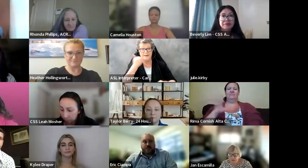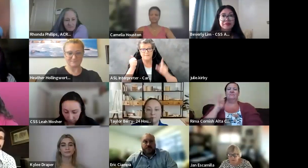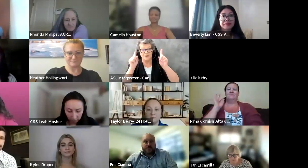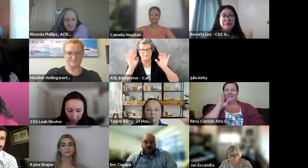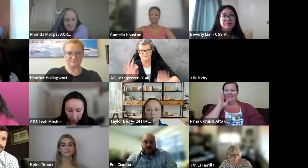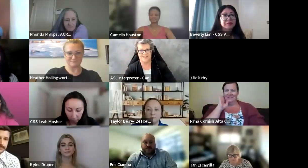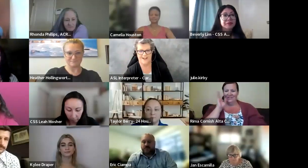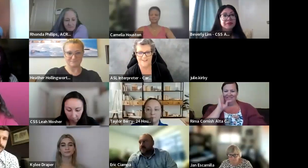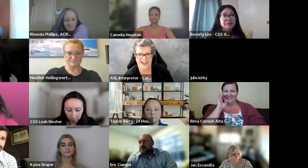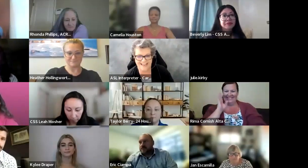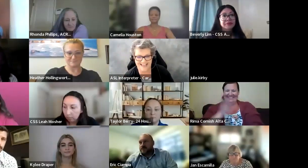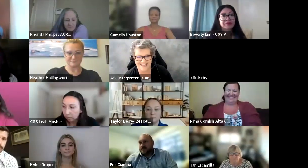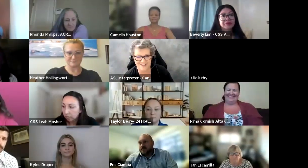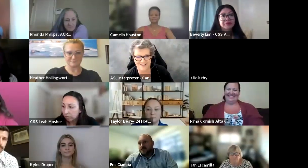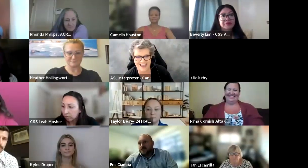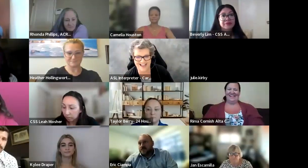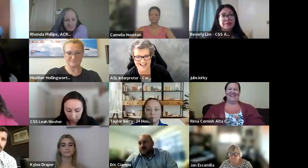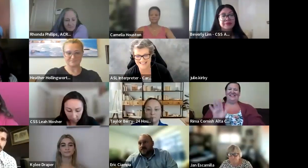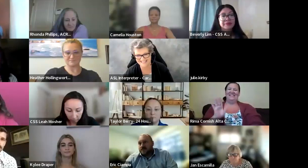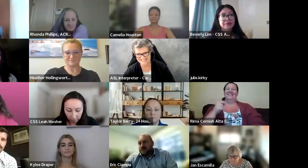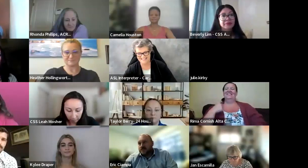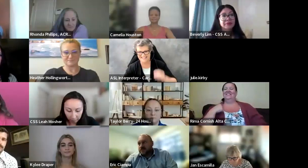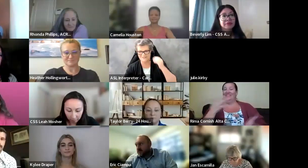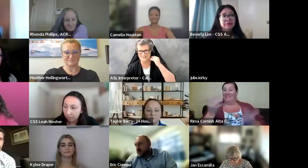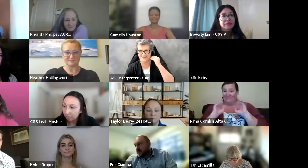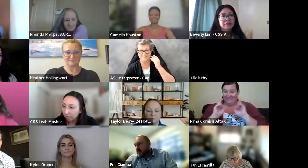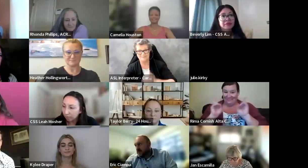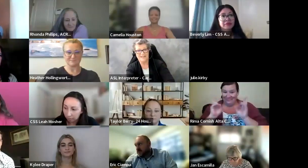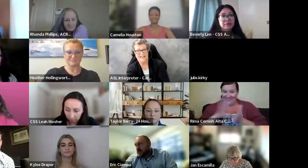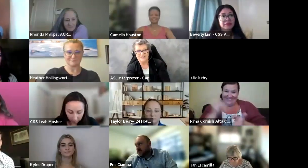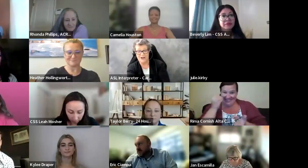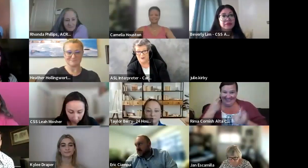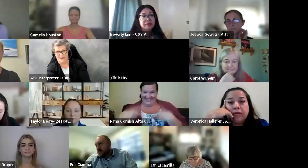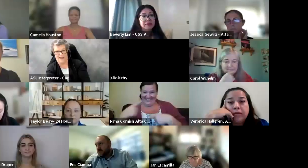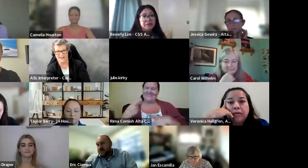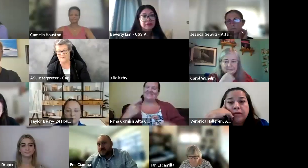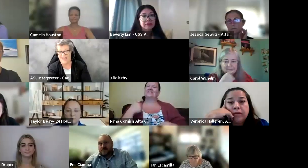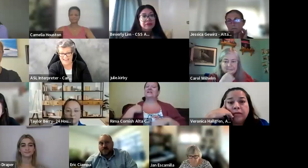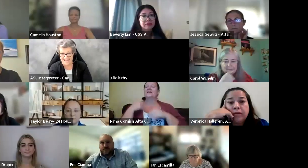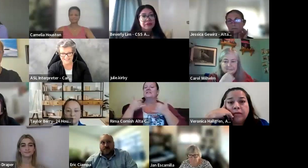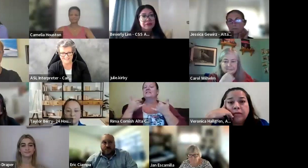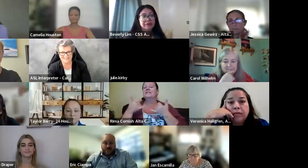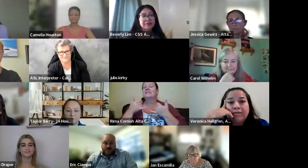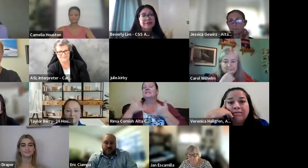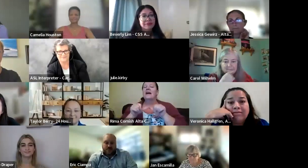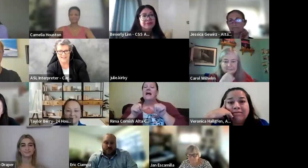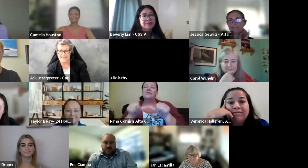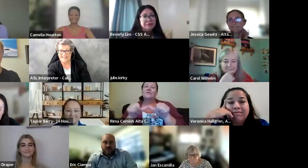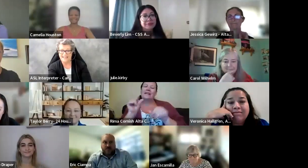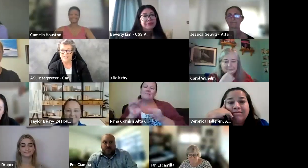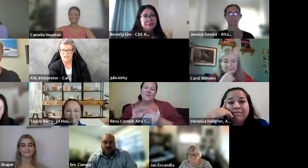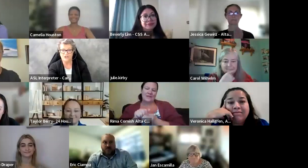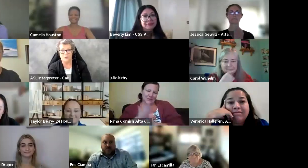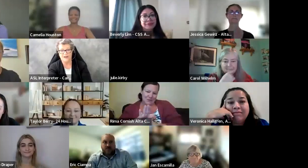cool. Better? All right. Thank you. Hey, guys. This is Rima. So are you ready?